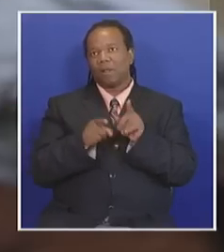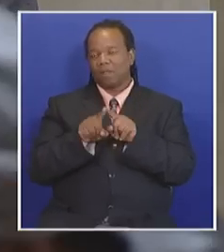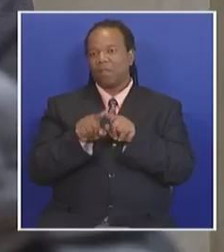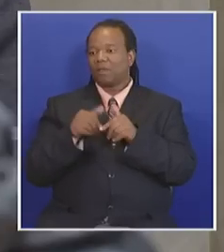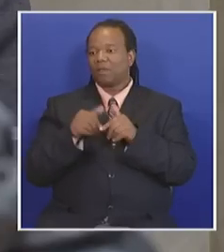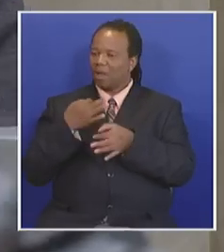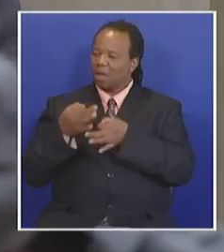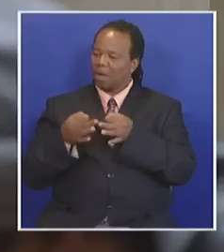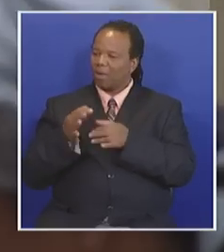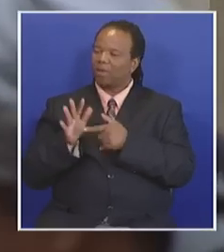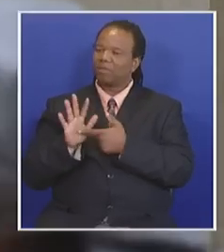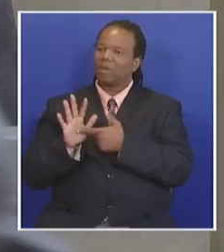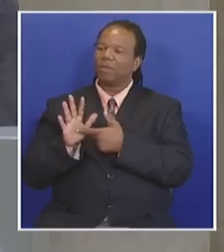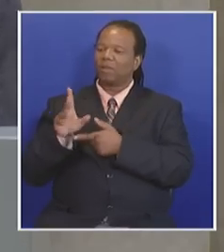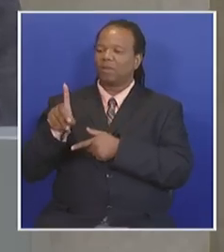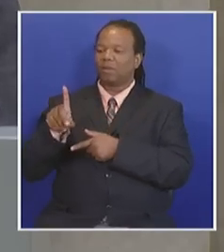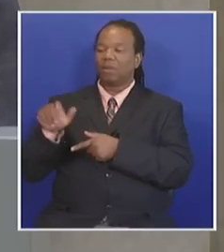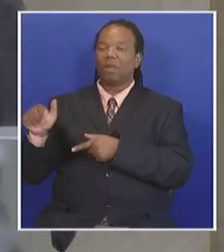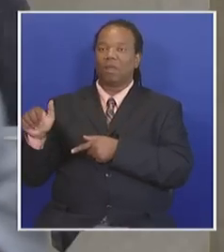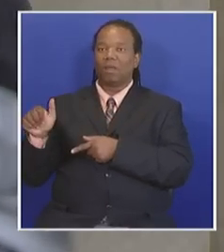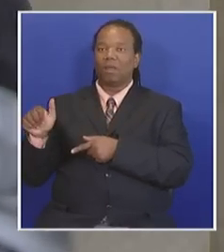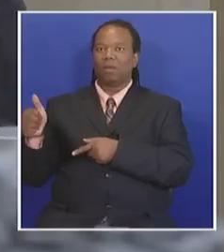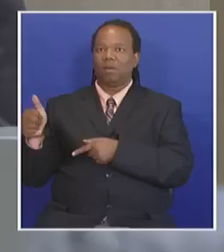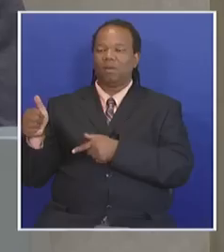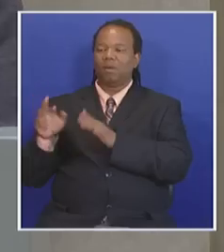of representation of the